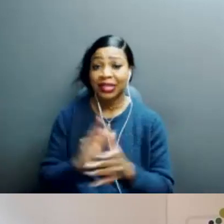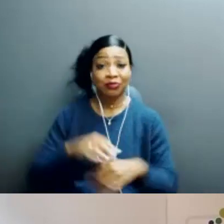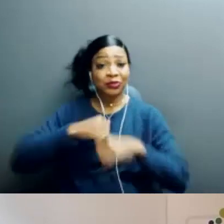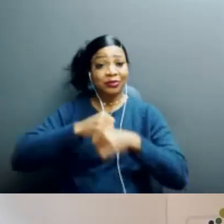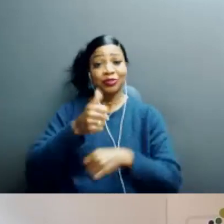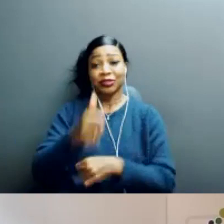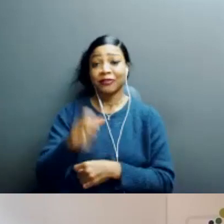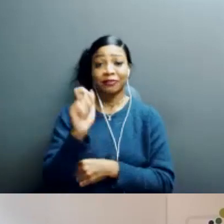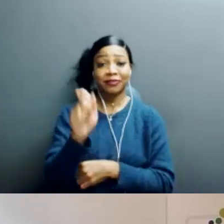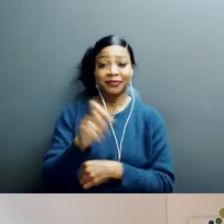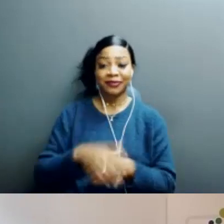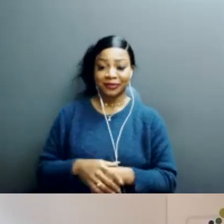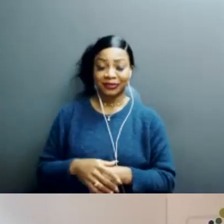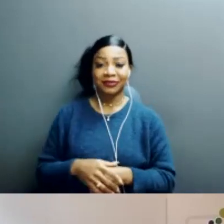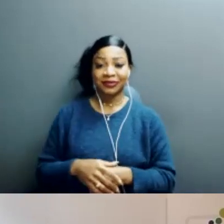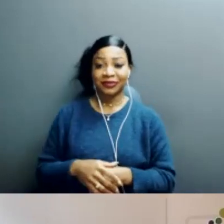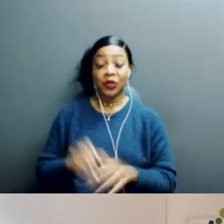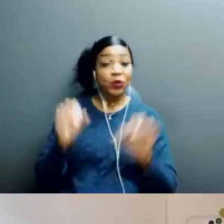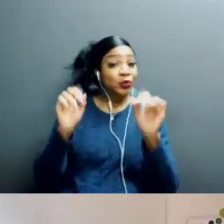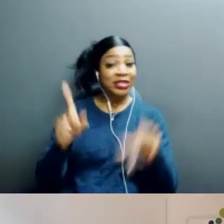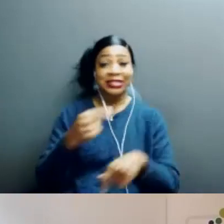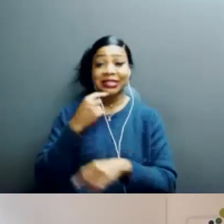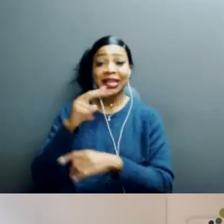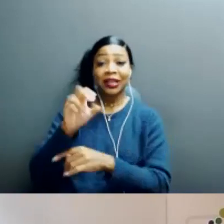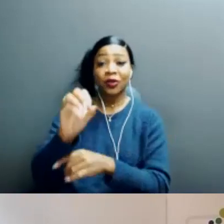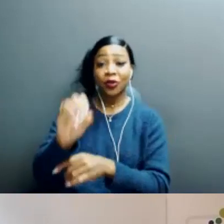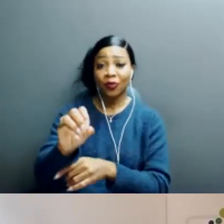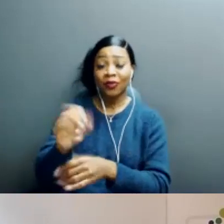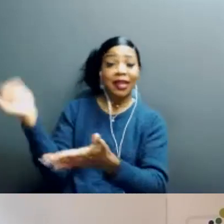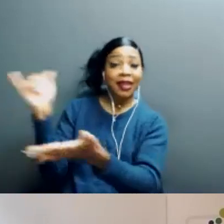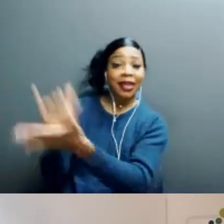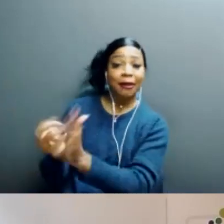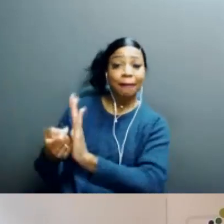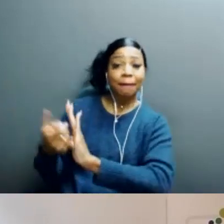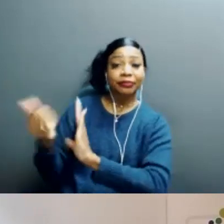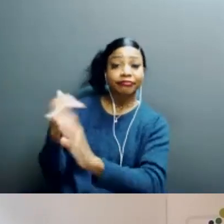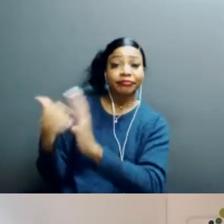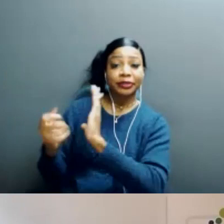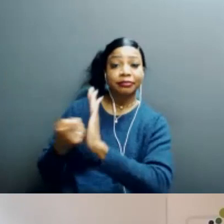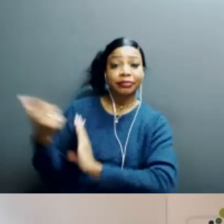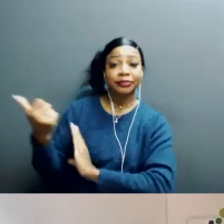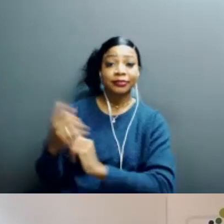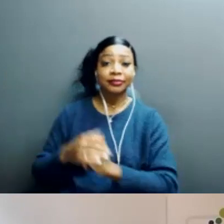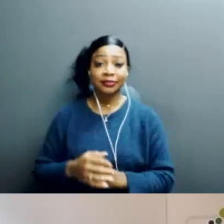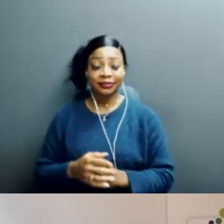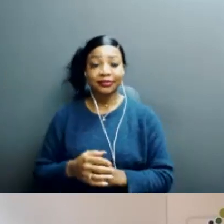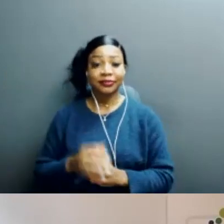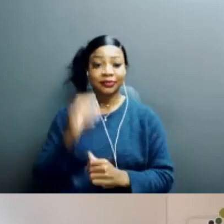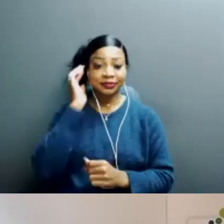you it's okay to say no right you know hang up and delete it perfect Emily